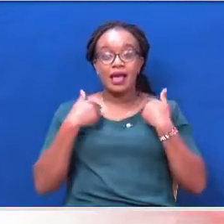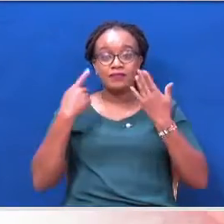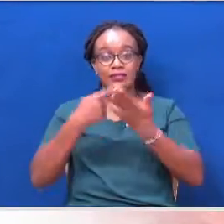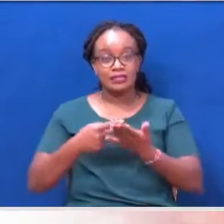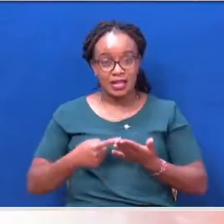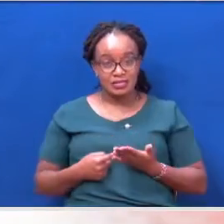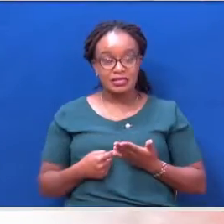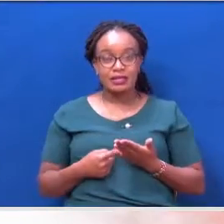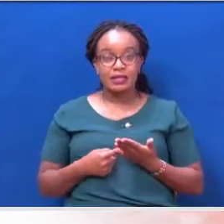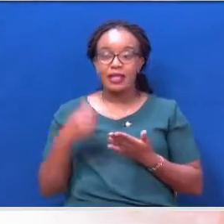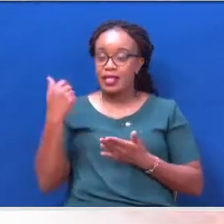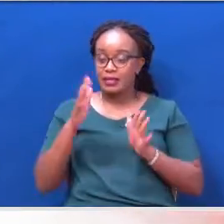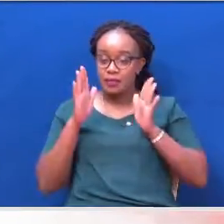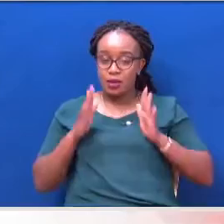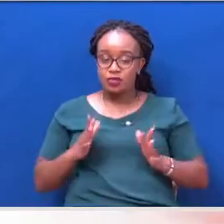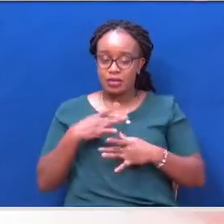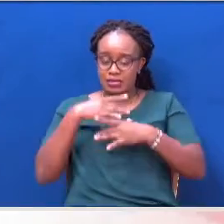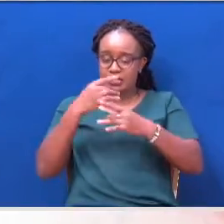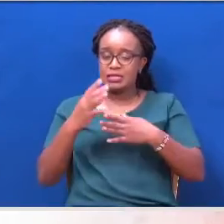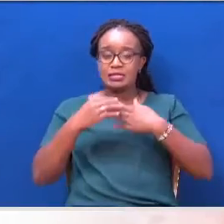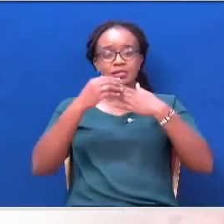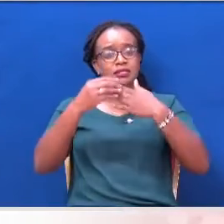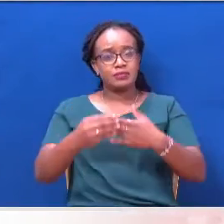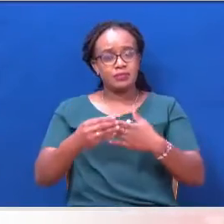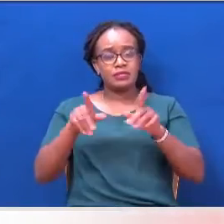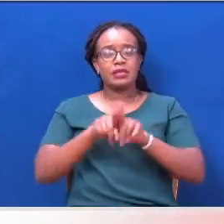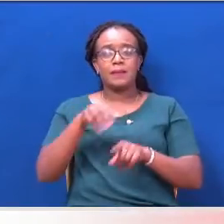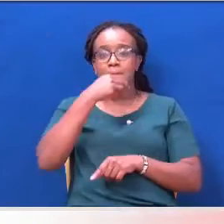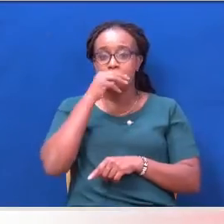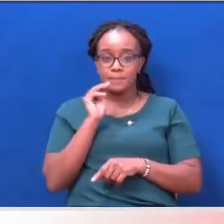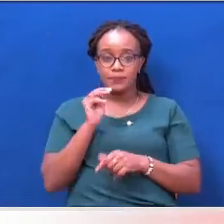leadership, like our friend Musalia Mudavadi, and we welcome everybody else. Now the